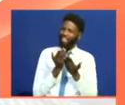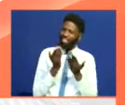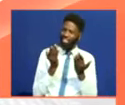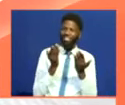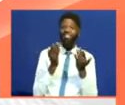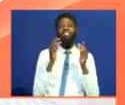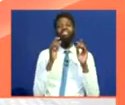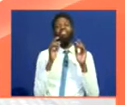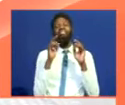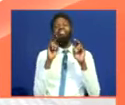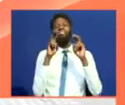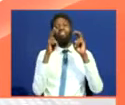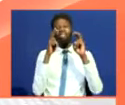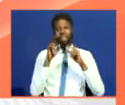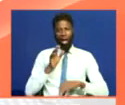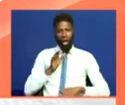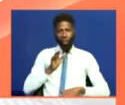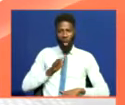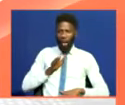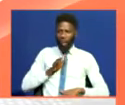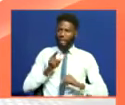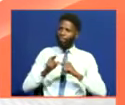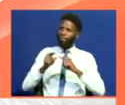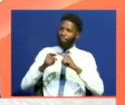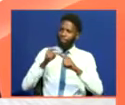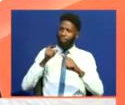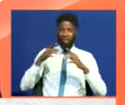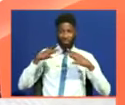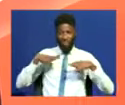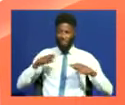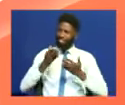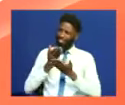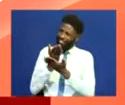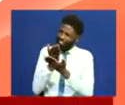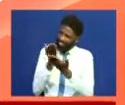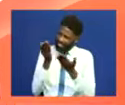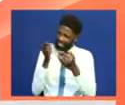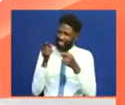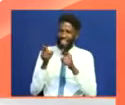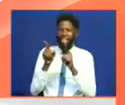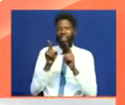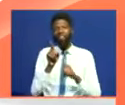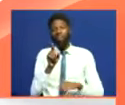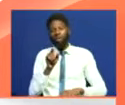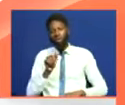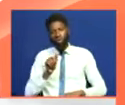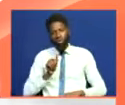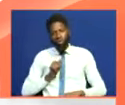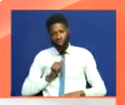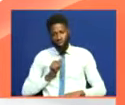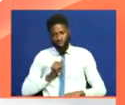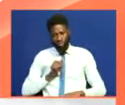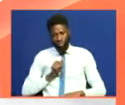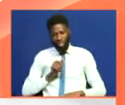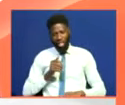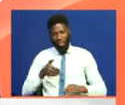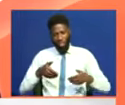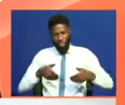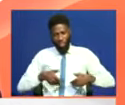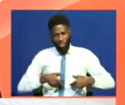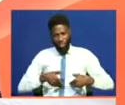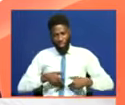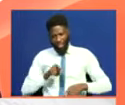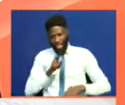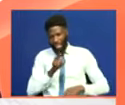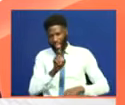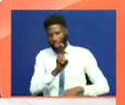that there are perpetrators out there who are actually taking advantage of young women. As you have reportedly saw that